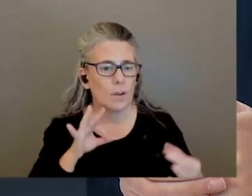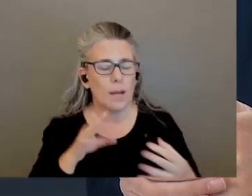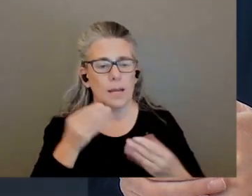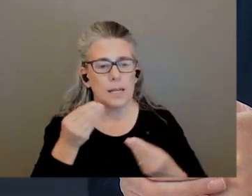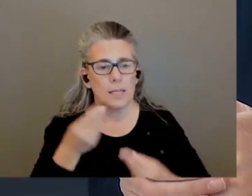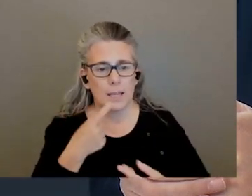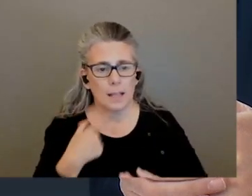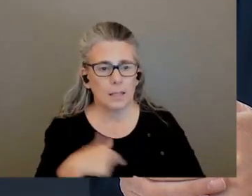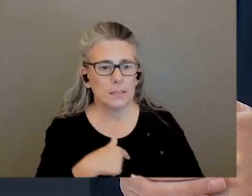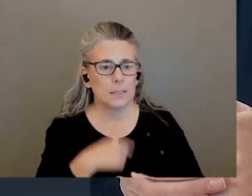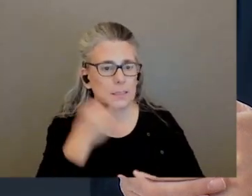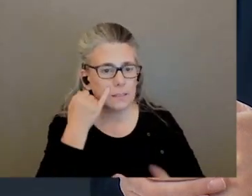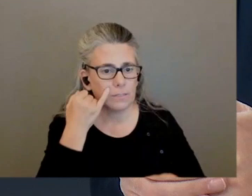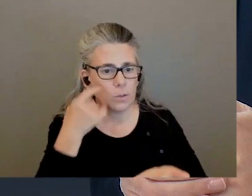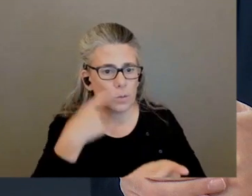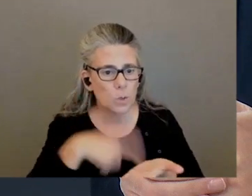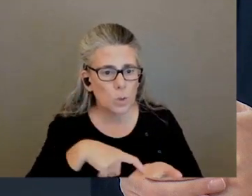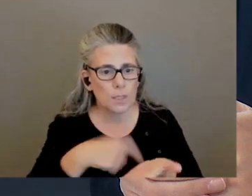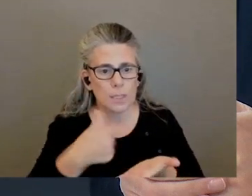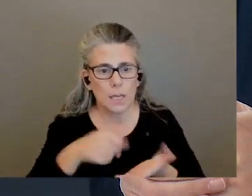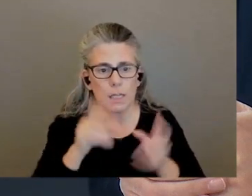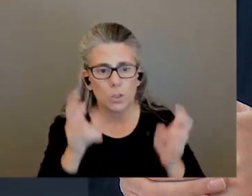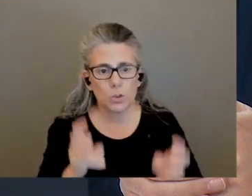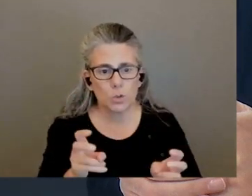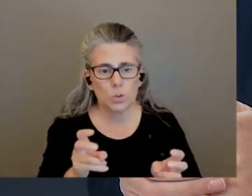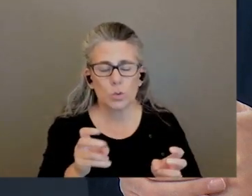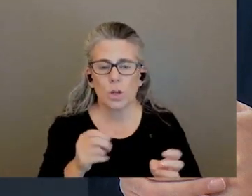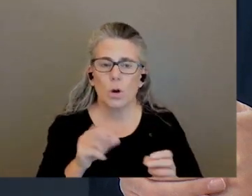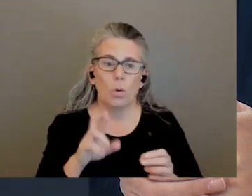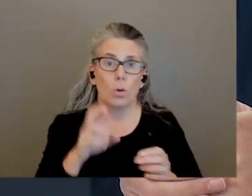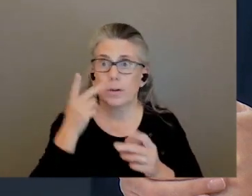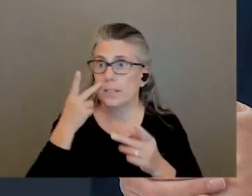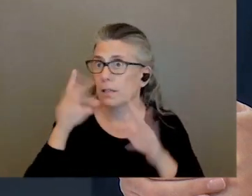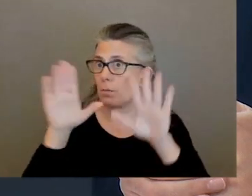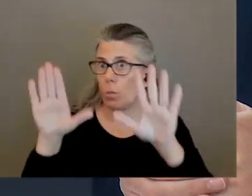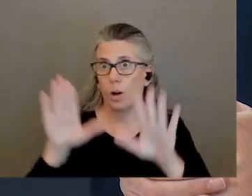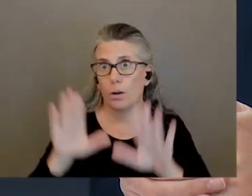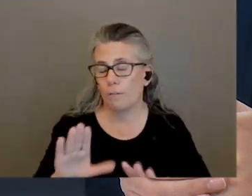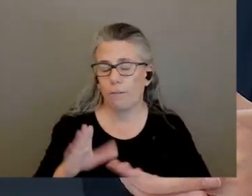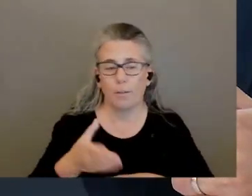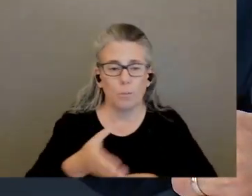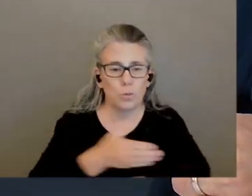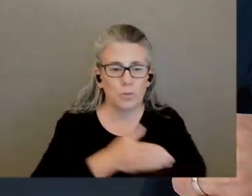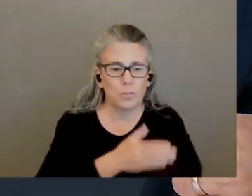issue, whether you've seen wonderful performance improvement. That's what I expect.